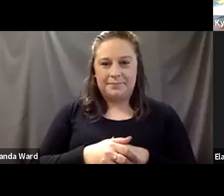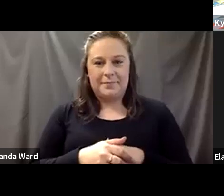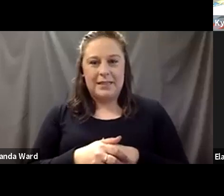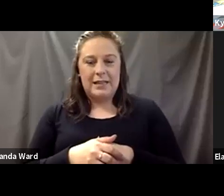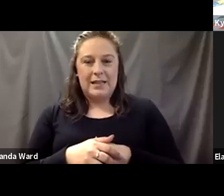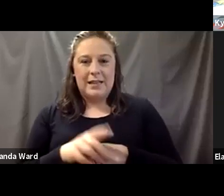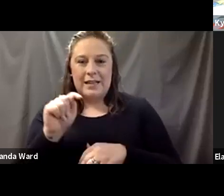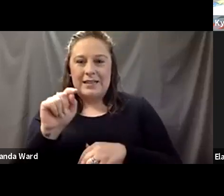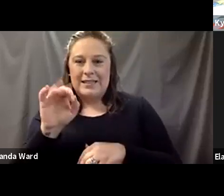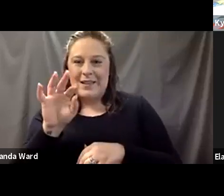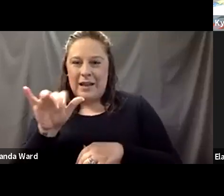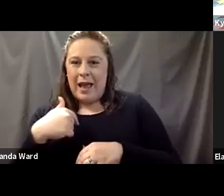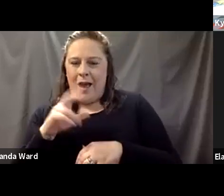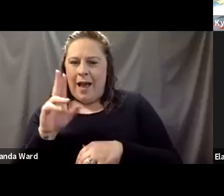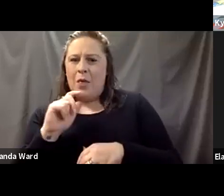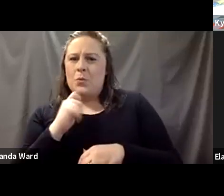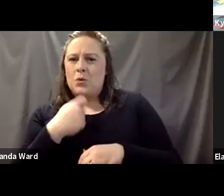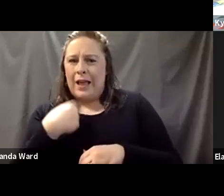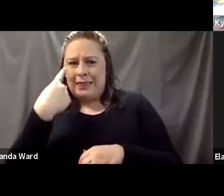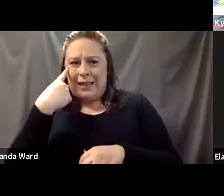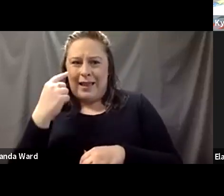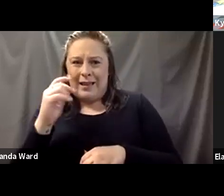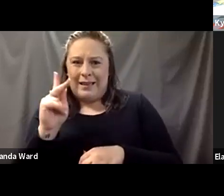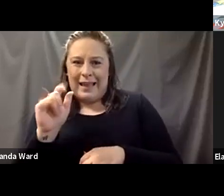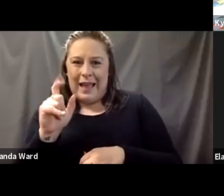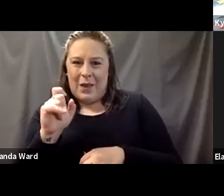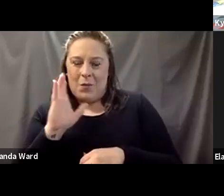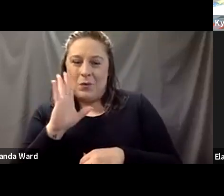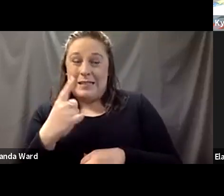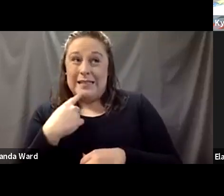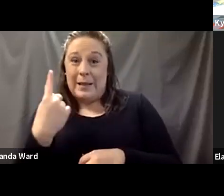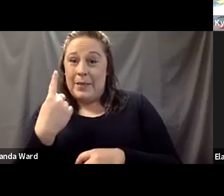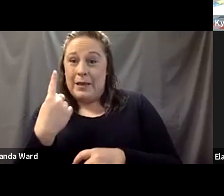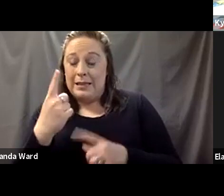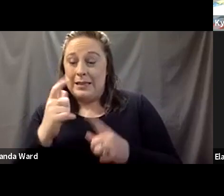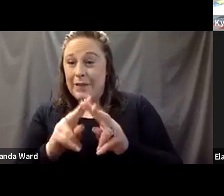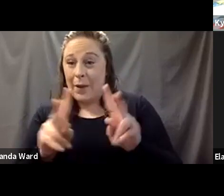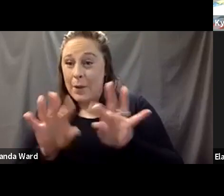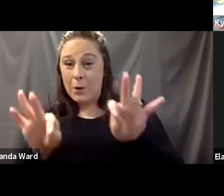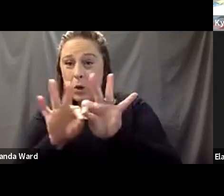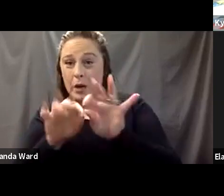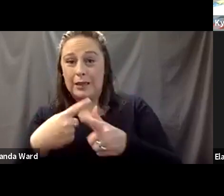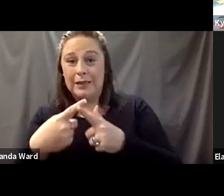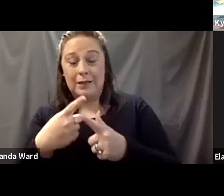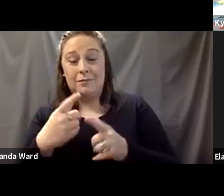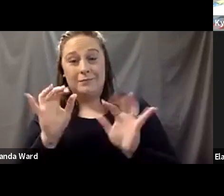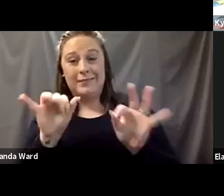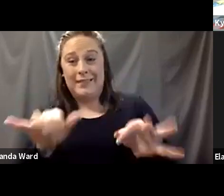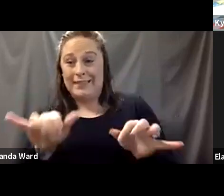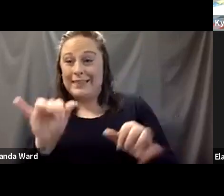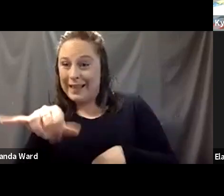I had just unmuted myself because I thought Kyle was coming with something next and profound, and then ditto is the profound word of the day. There we go.